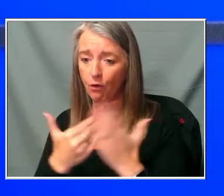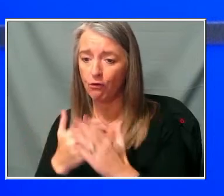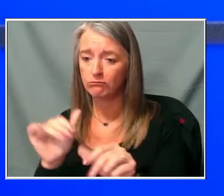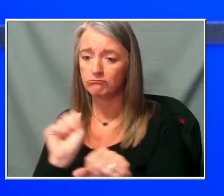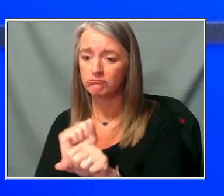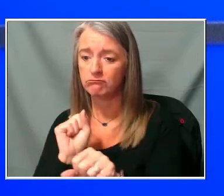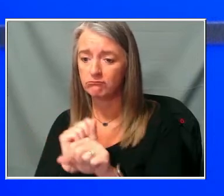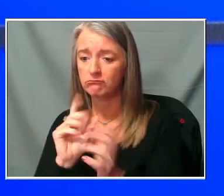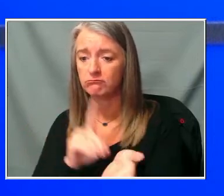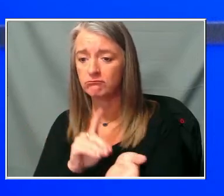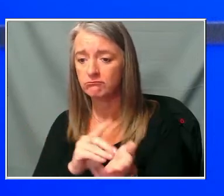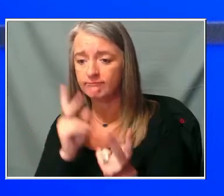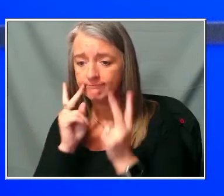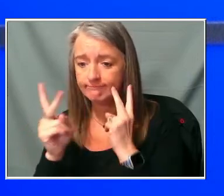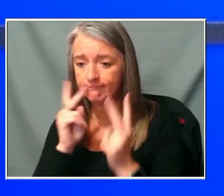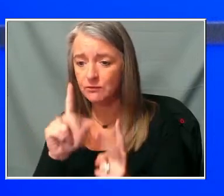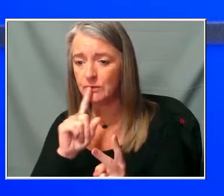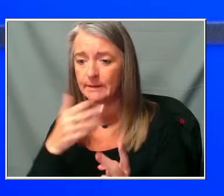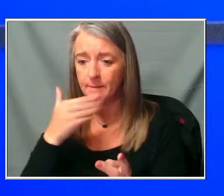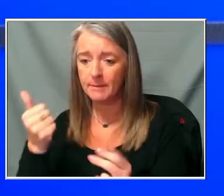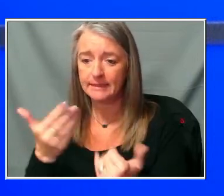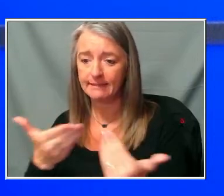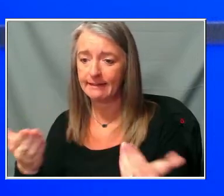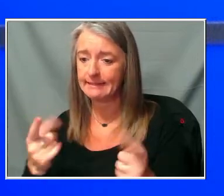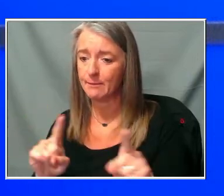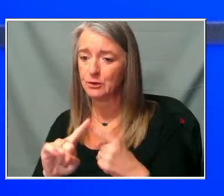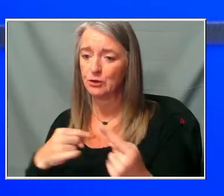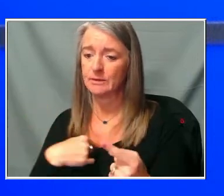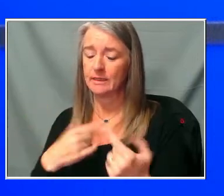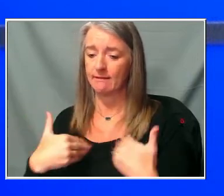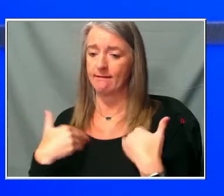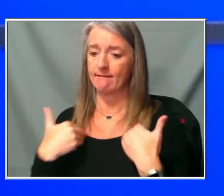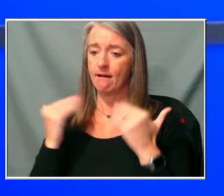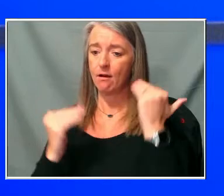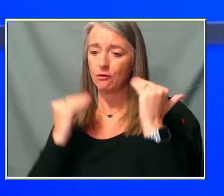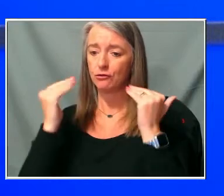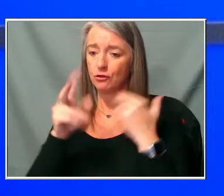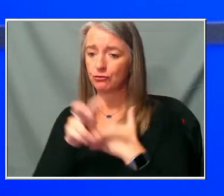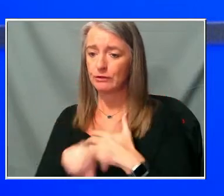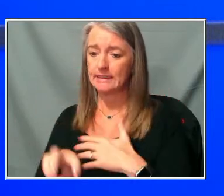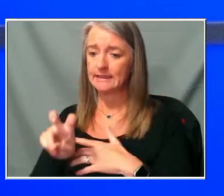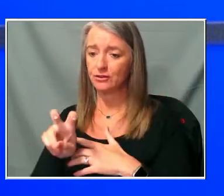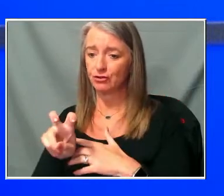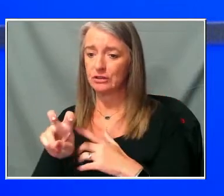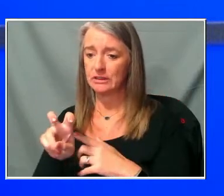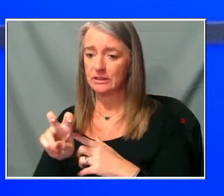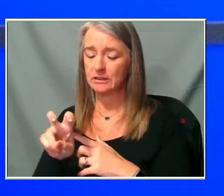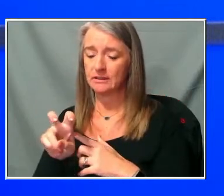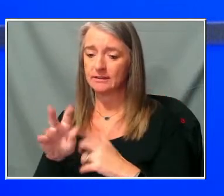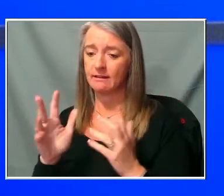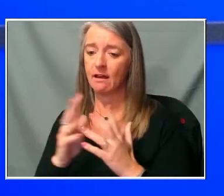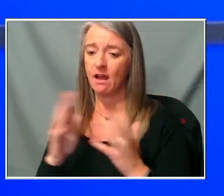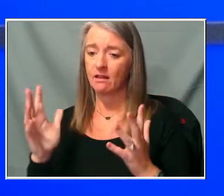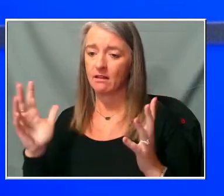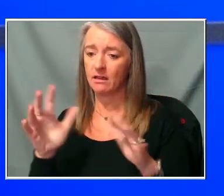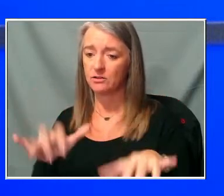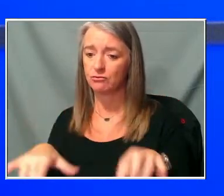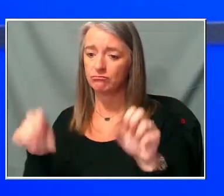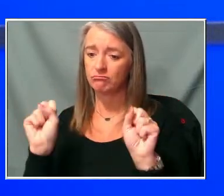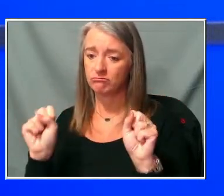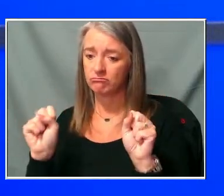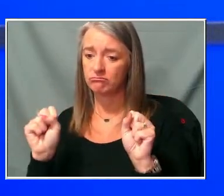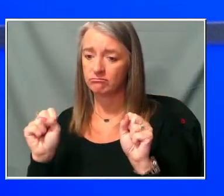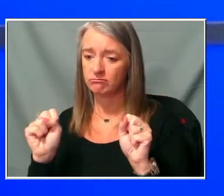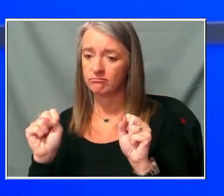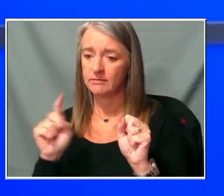of the best things that could have ever happened, because as a young adult transitioning that's a lot to take under. That's a lot to